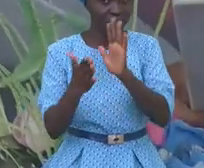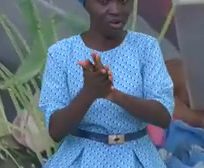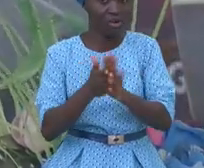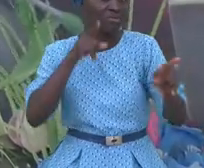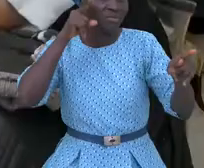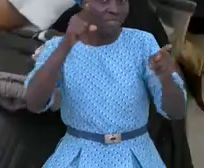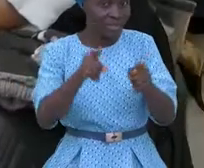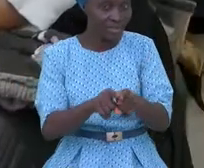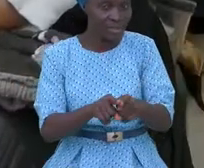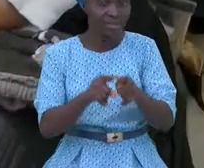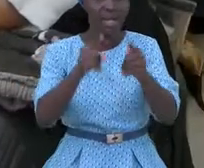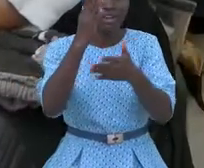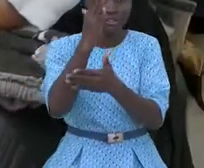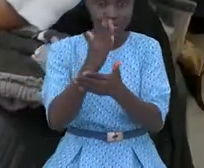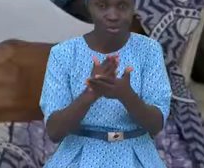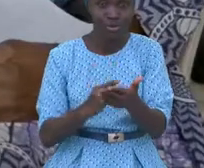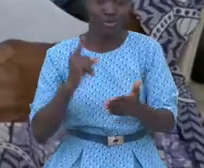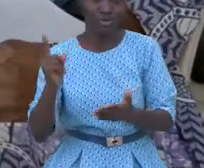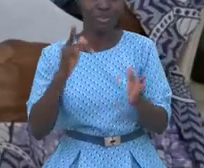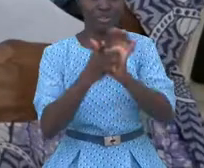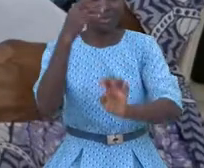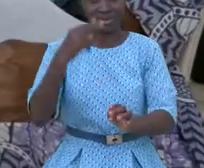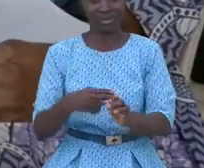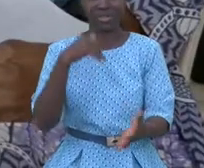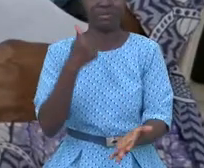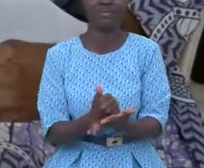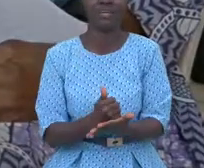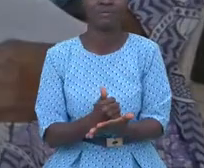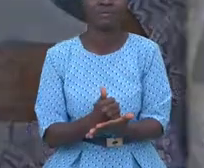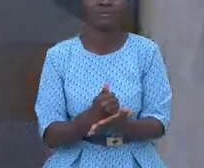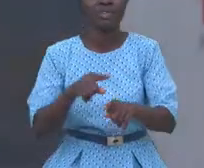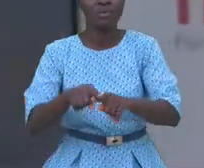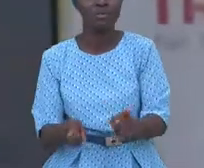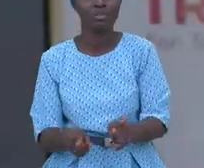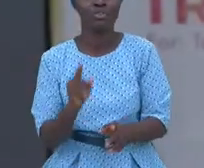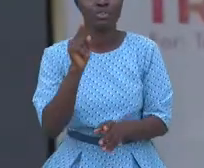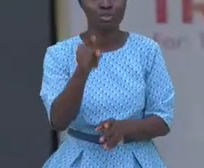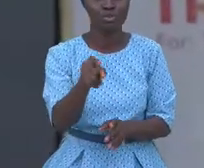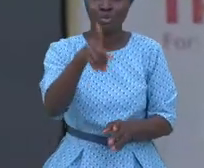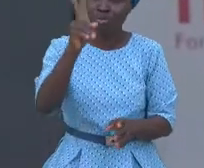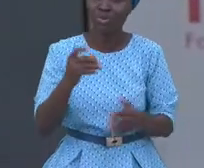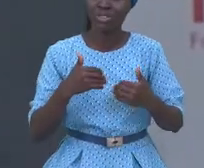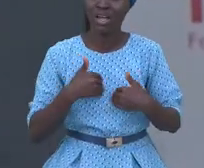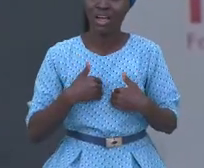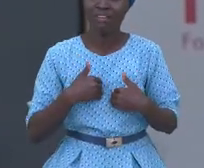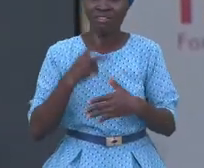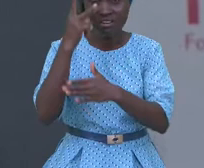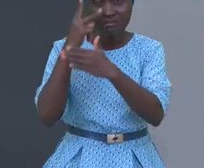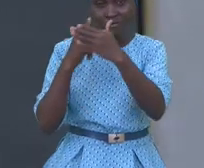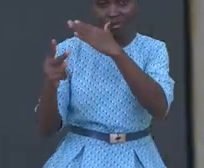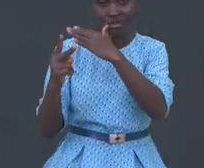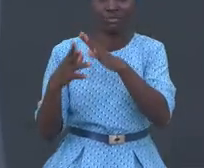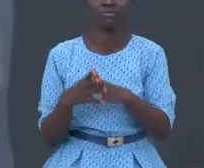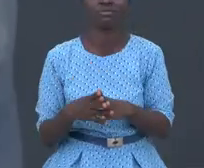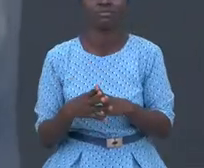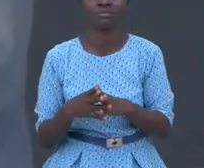in Jesus' name. But you must have a vision. Vision